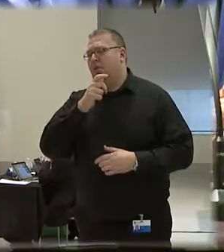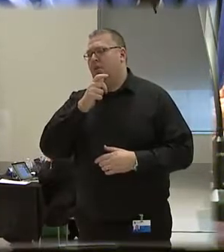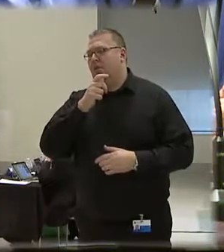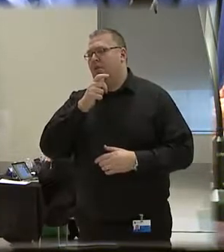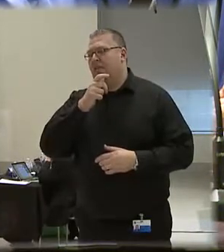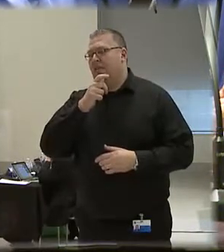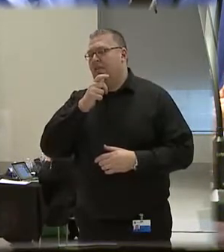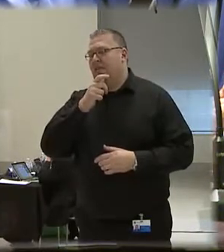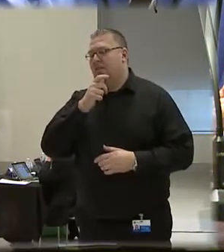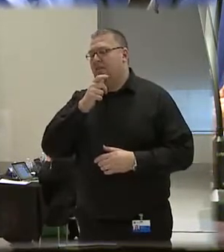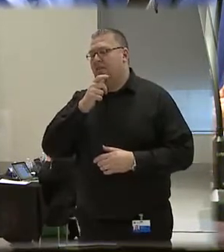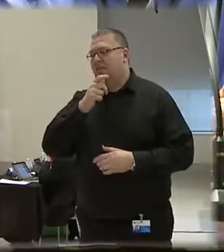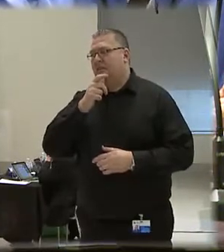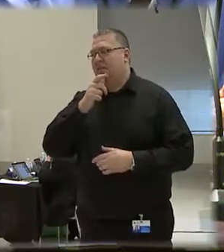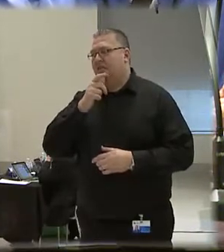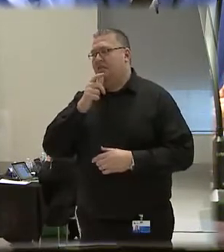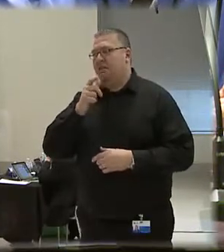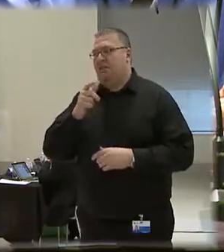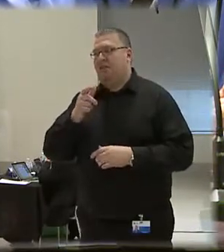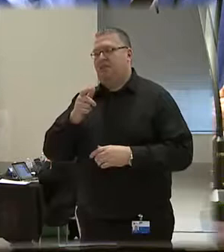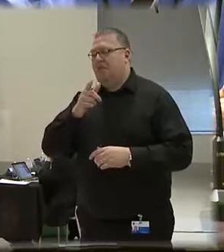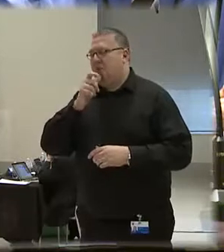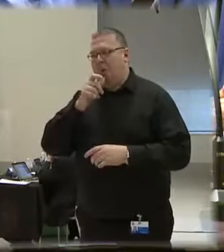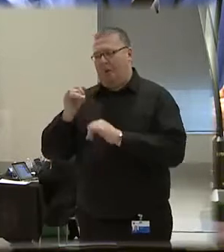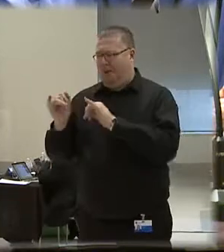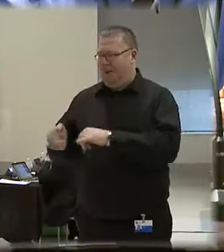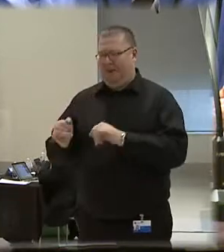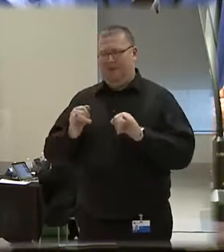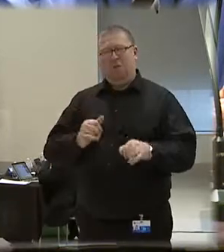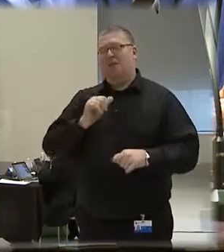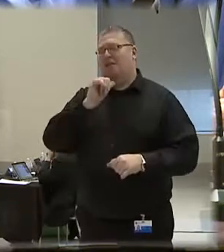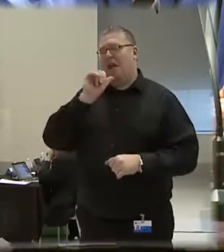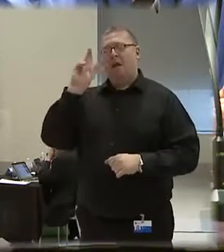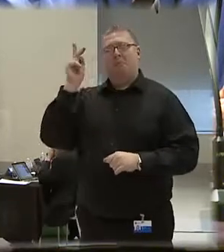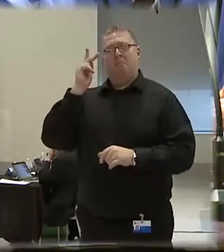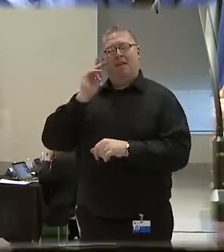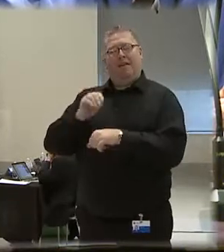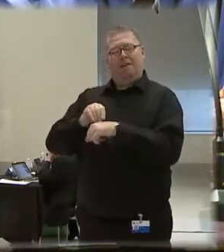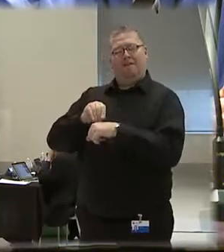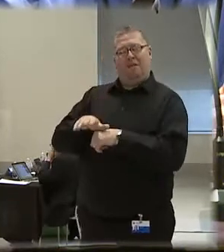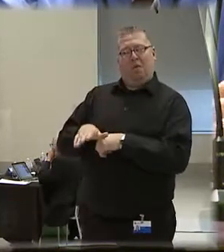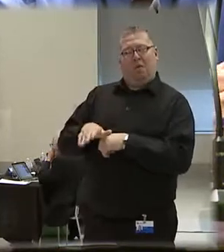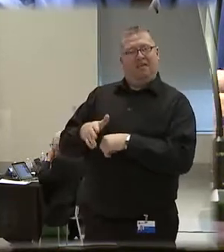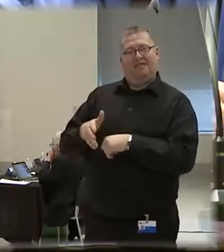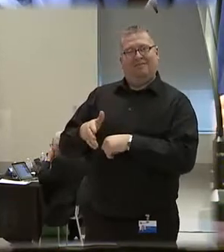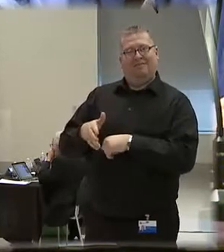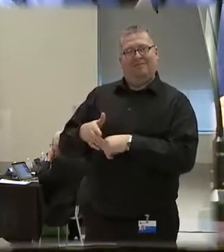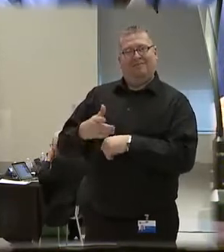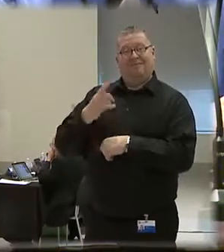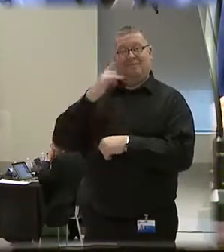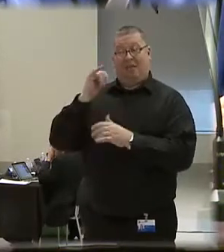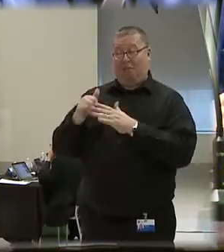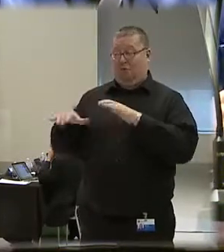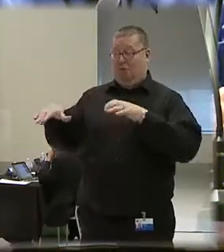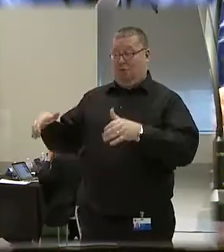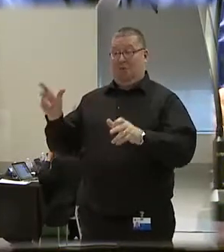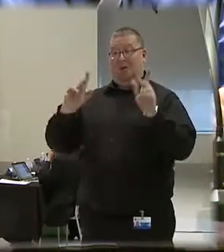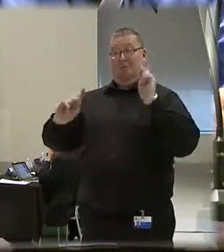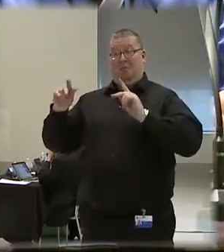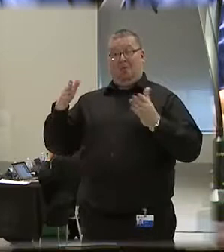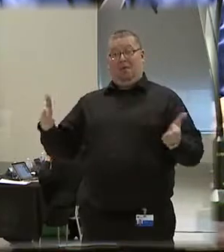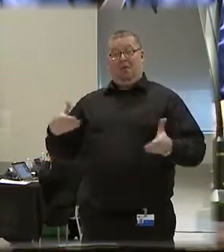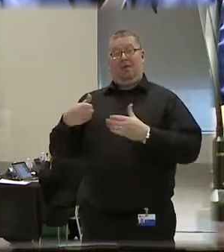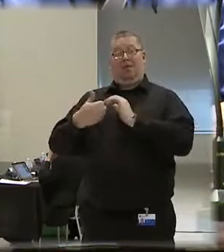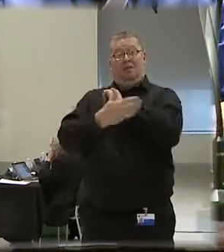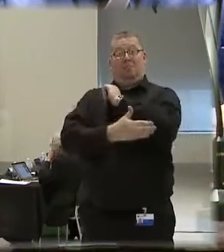the persons who are not going to be politically influenced? Because there is a population of people in this country,